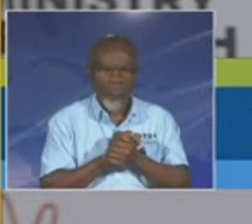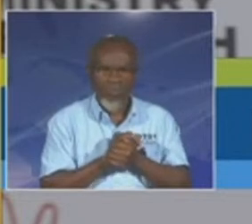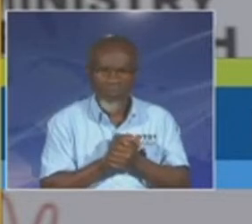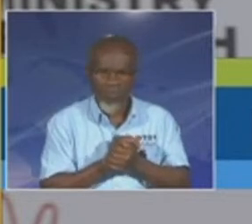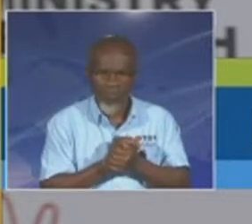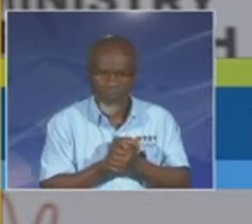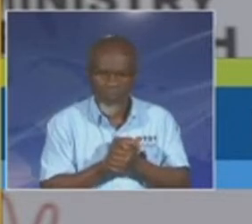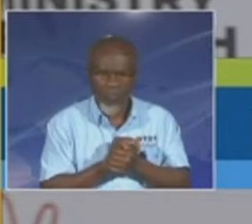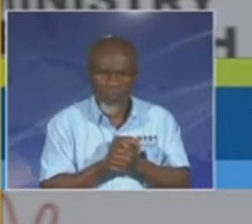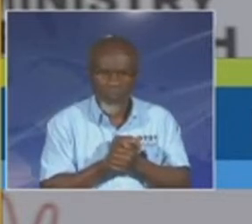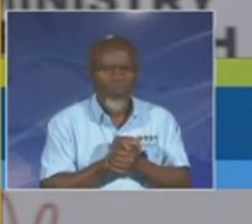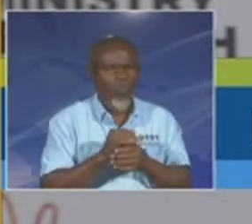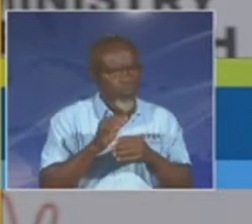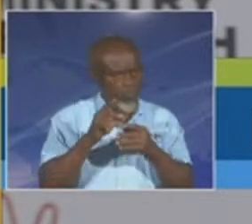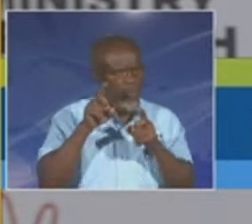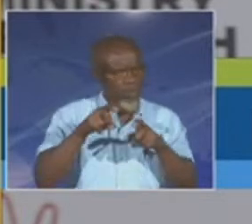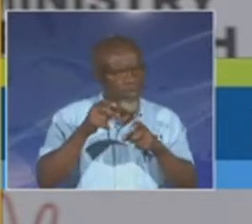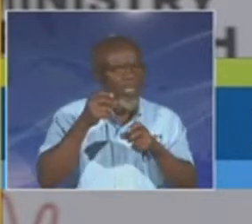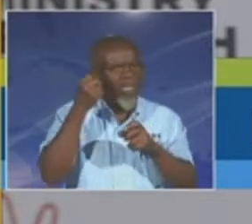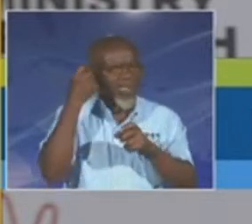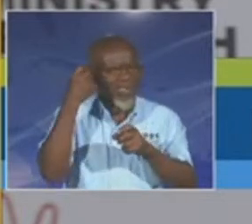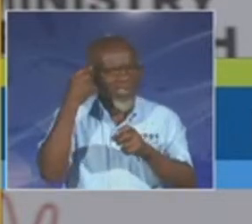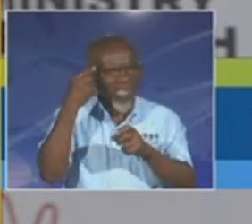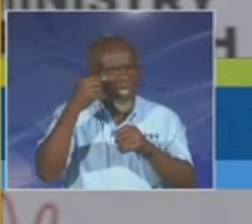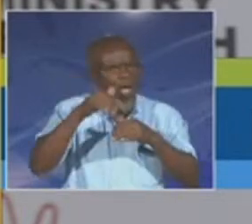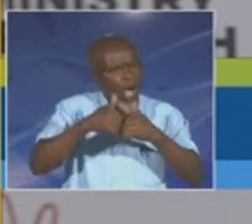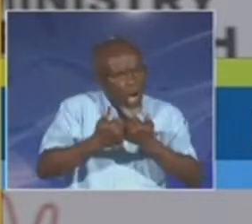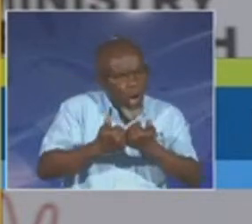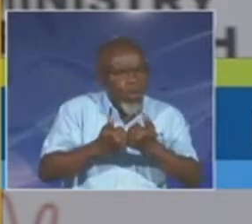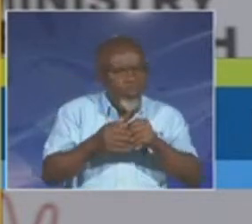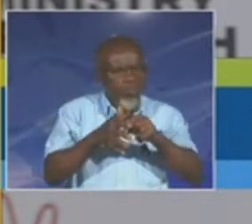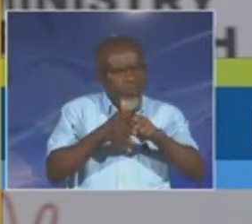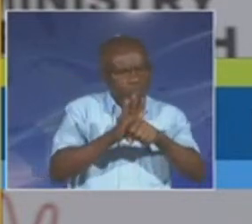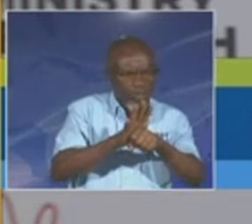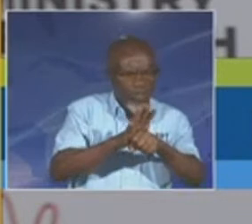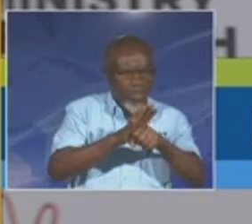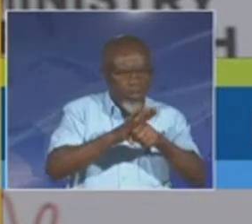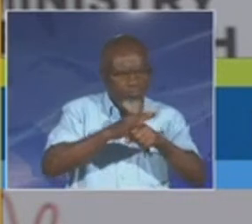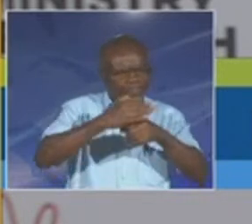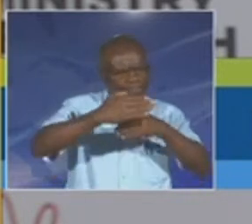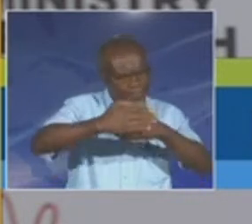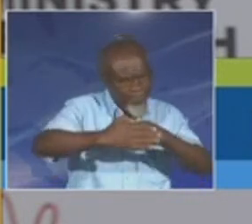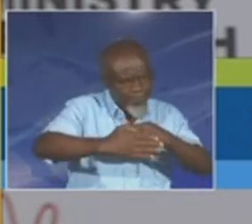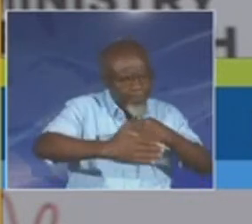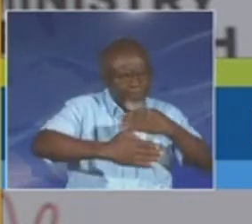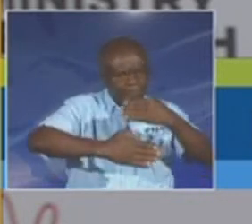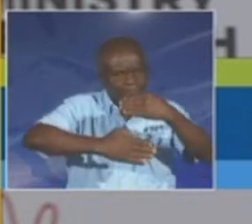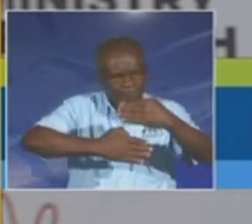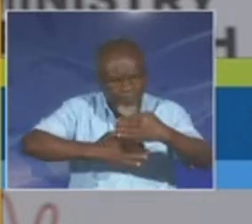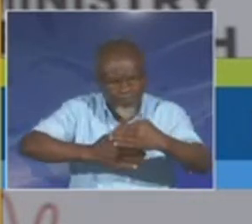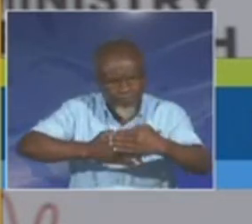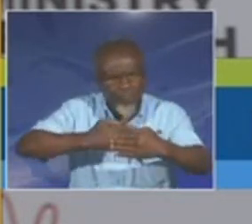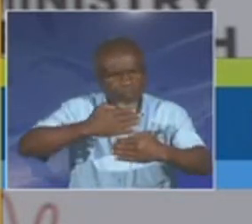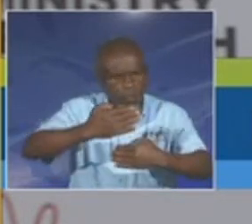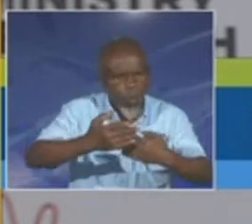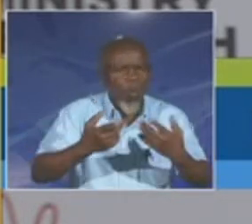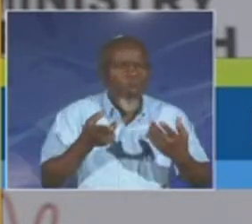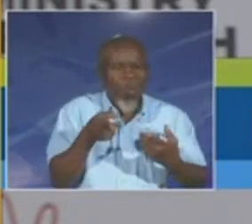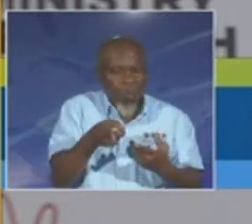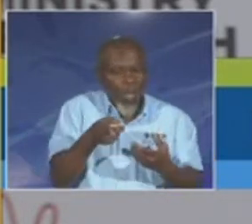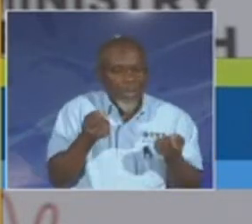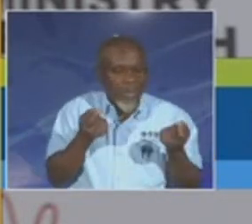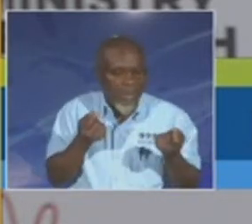the pattern that this particular virus follows. And as the CMO said, we're in a place